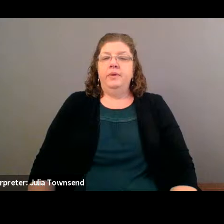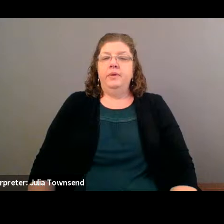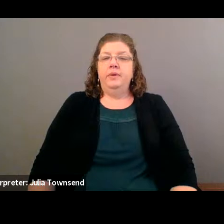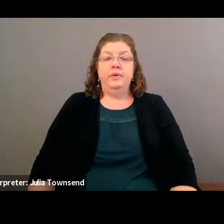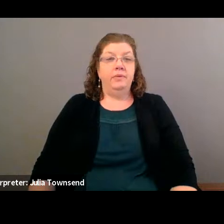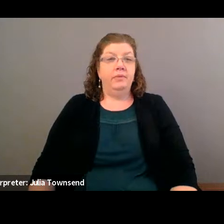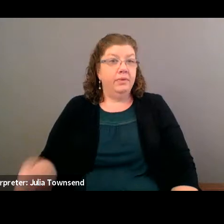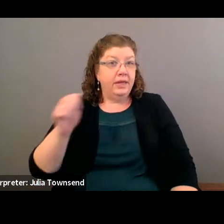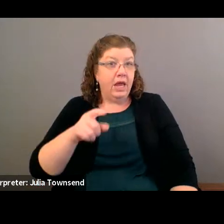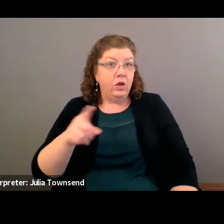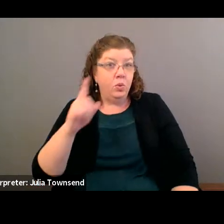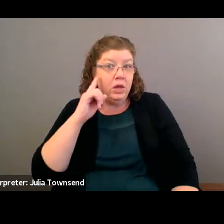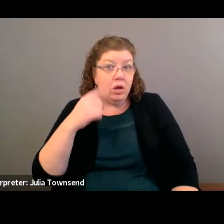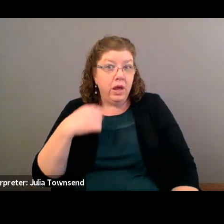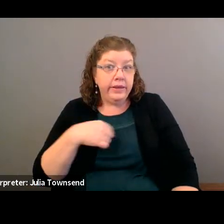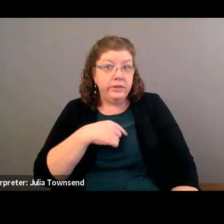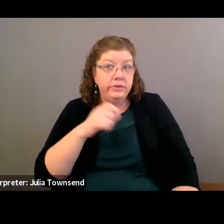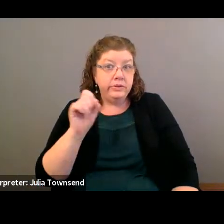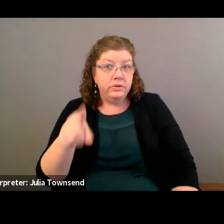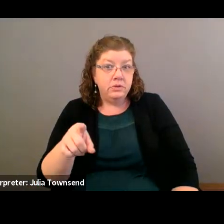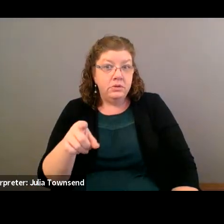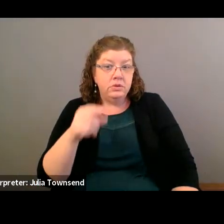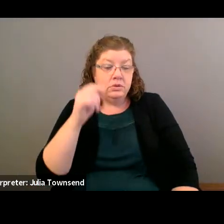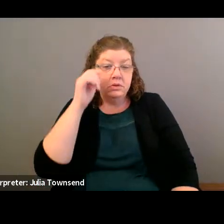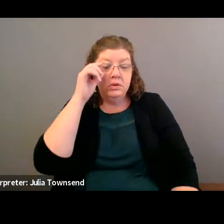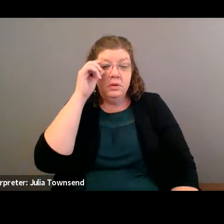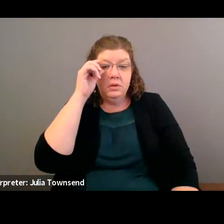Ms. Daughtery, can you hear us?